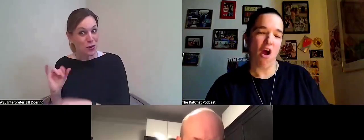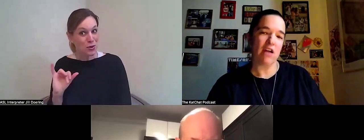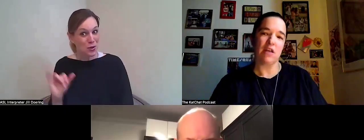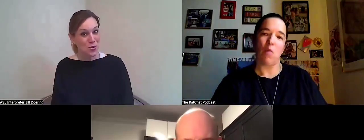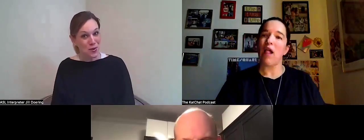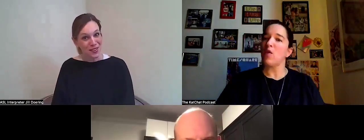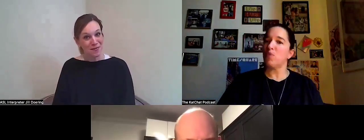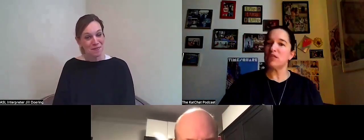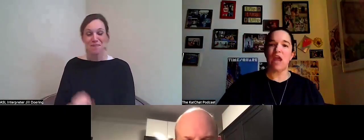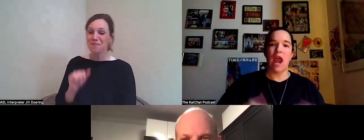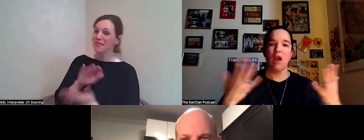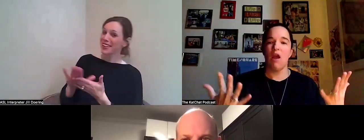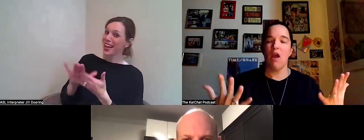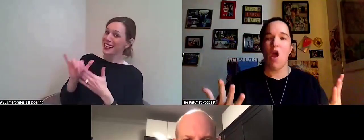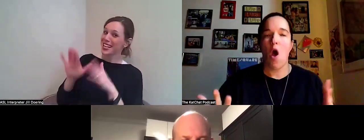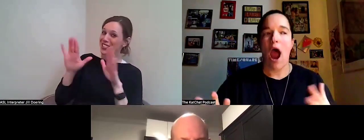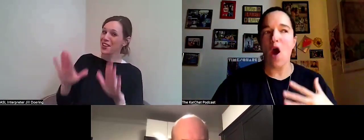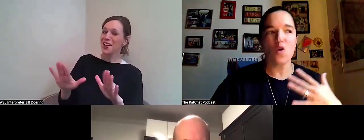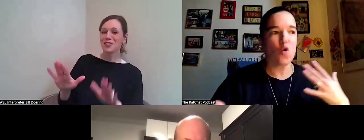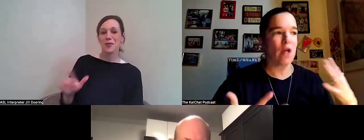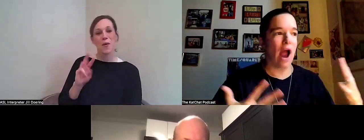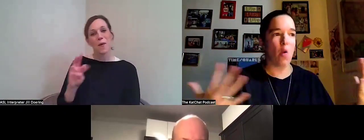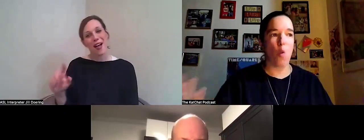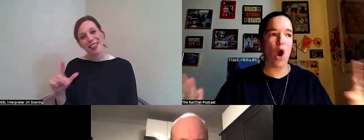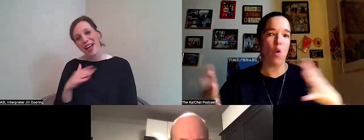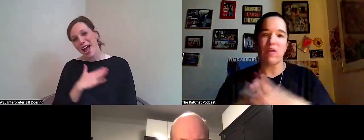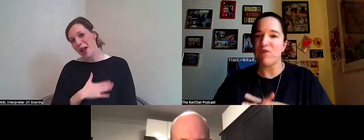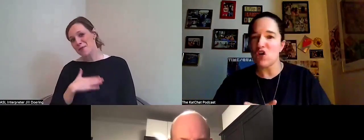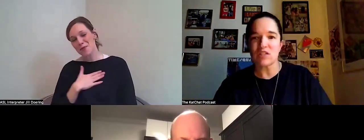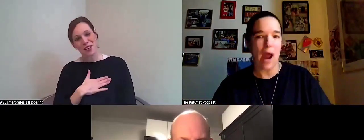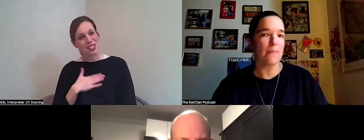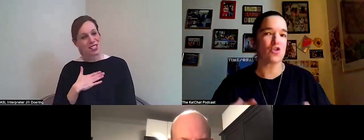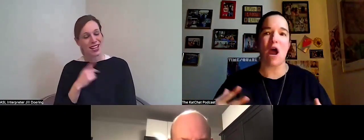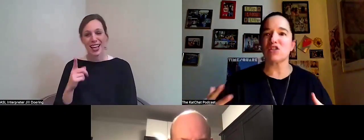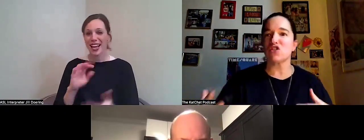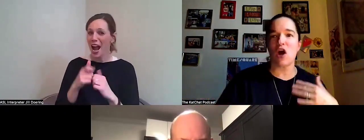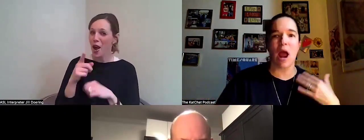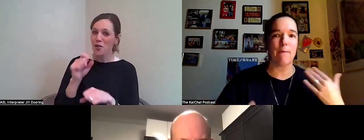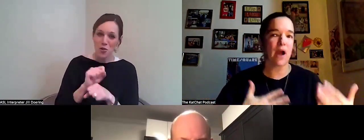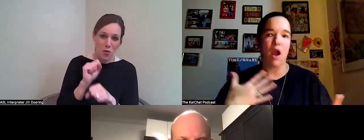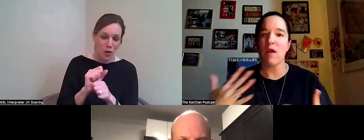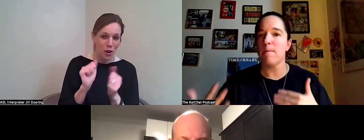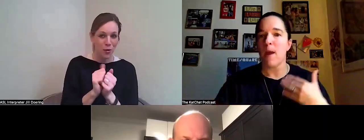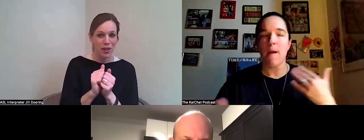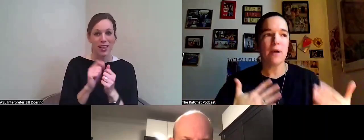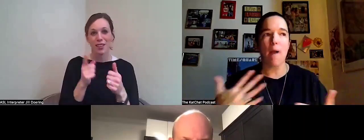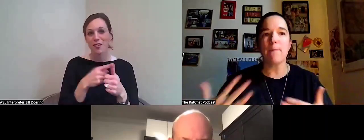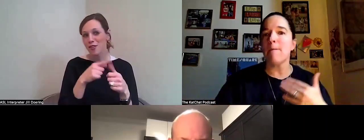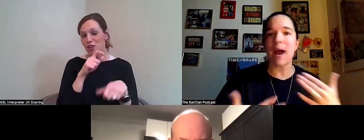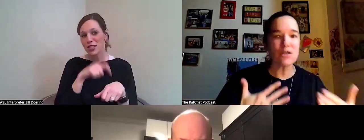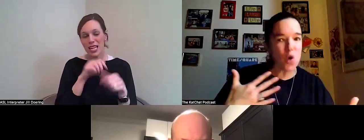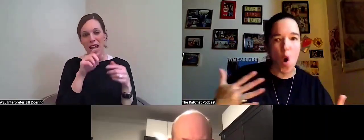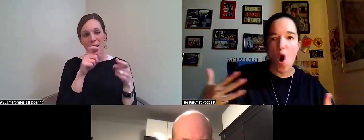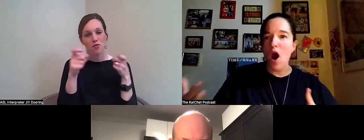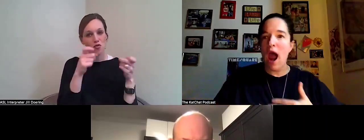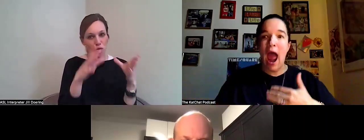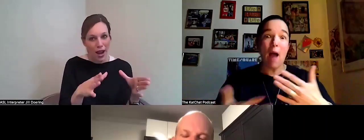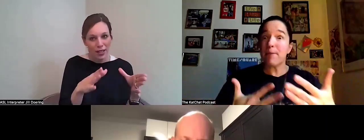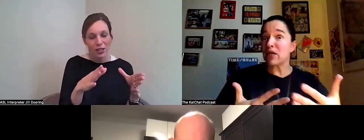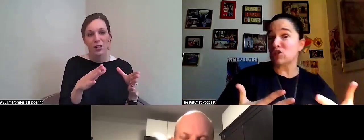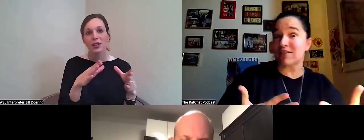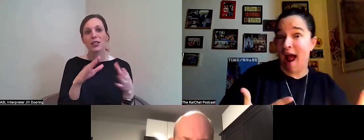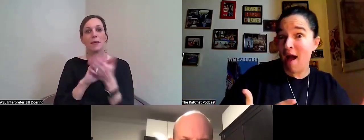Nice, that's awesome. Well, I appreciate how do the work with the first time director and becoming a